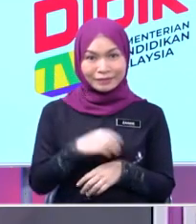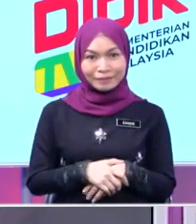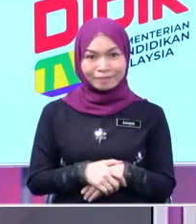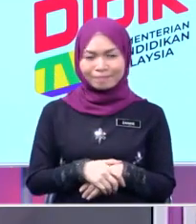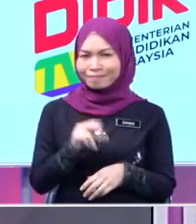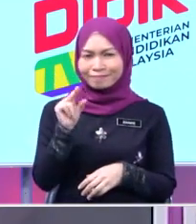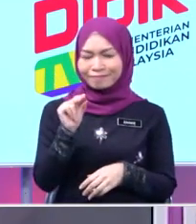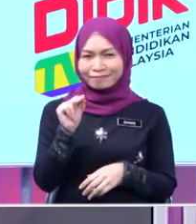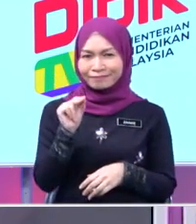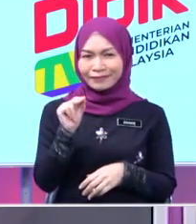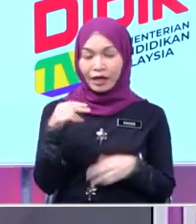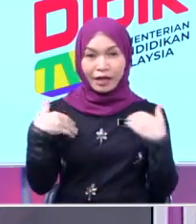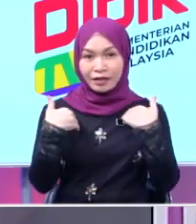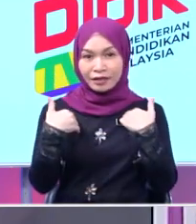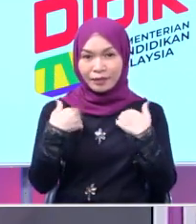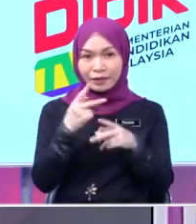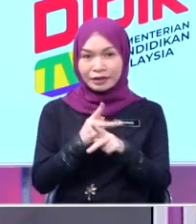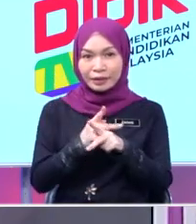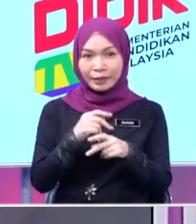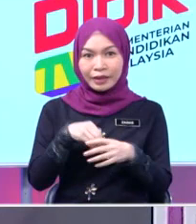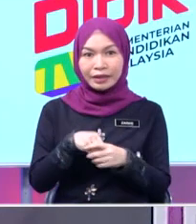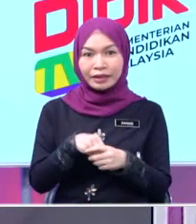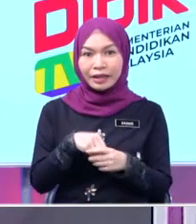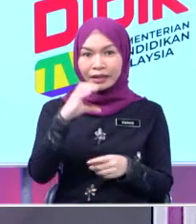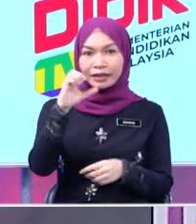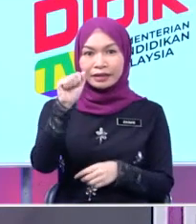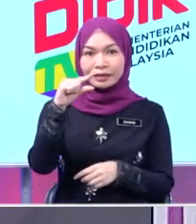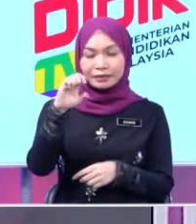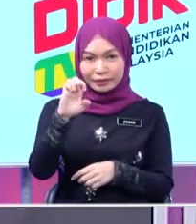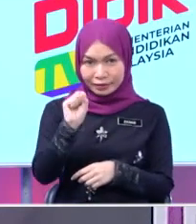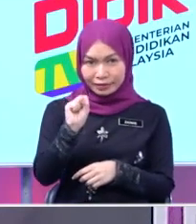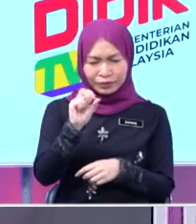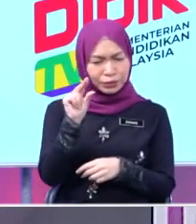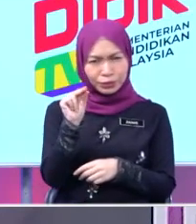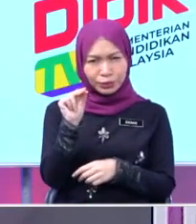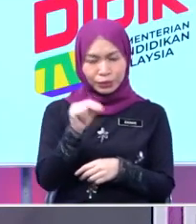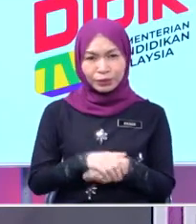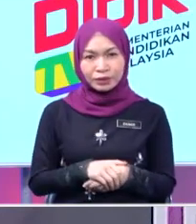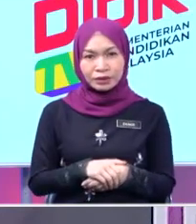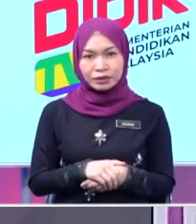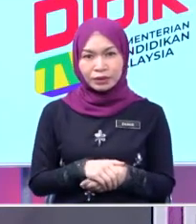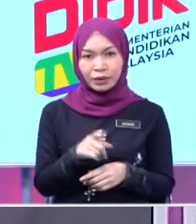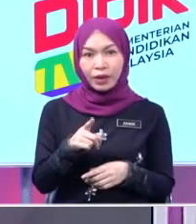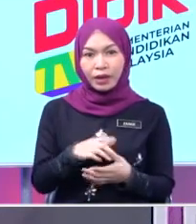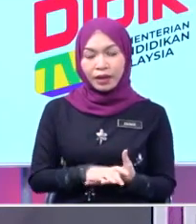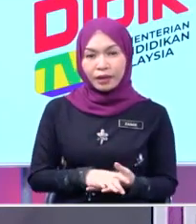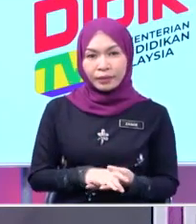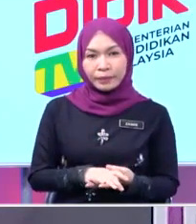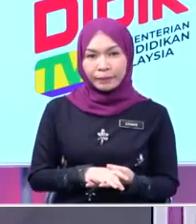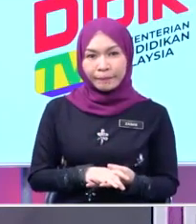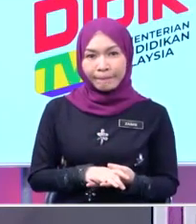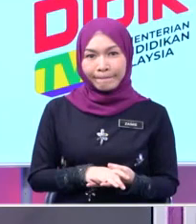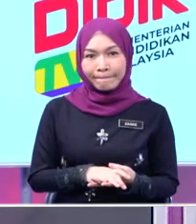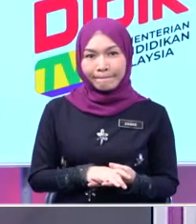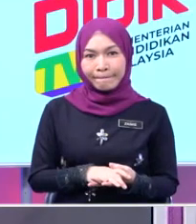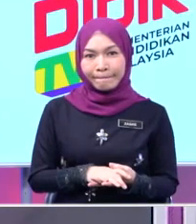here, students or pupils, you need to be going back to the question as you are planning your writing so that you don't get off